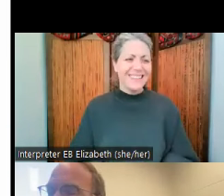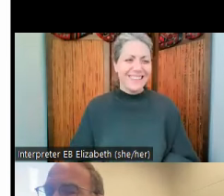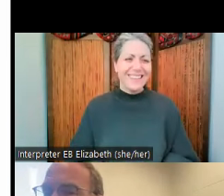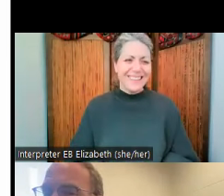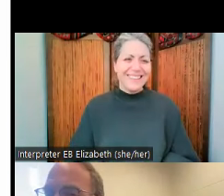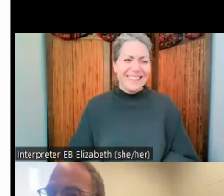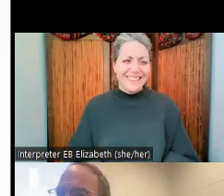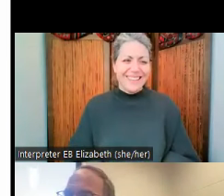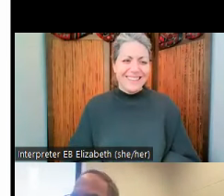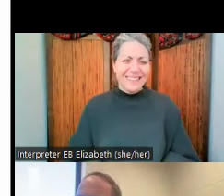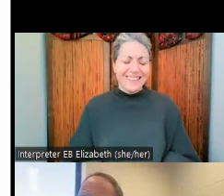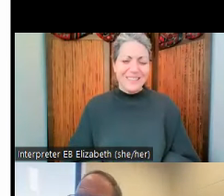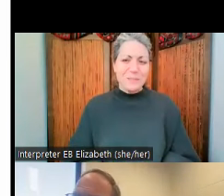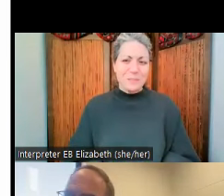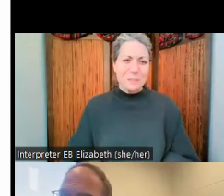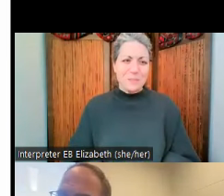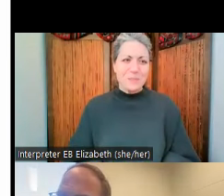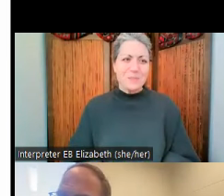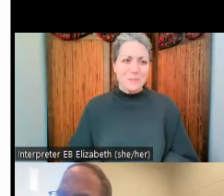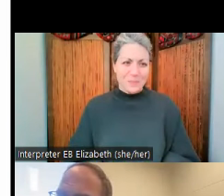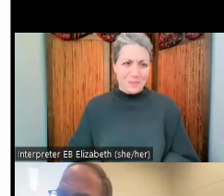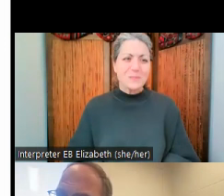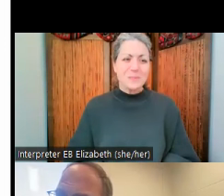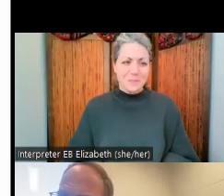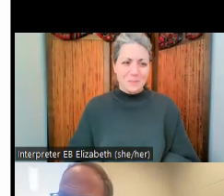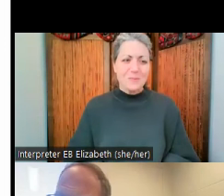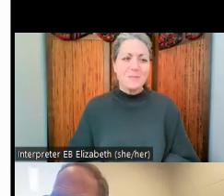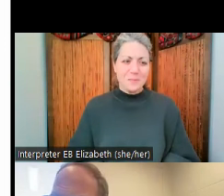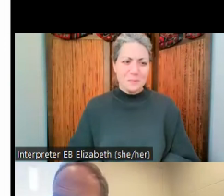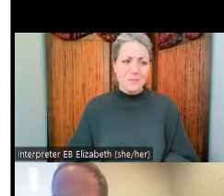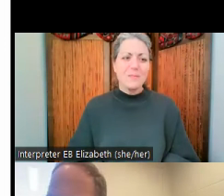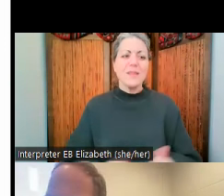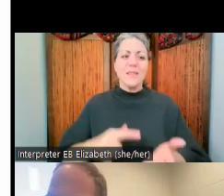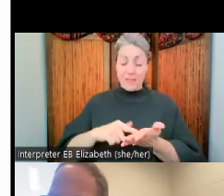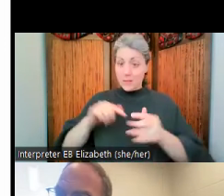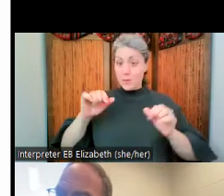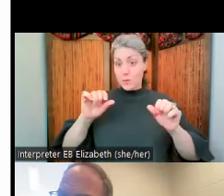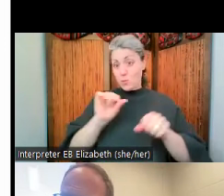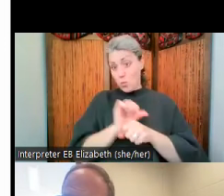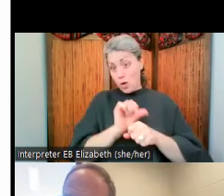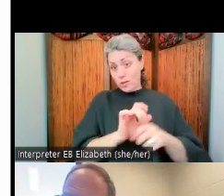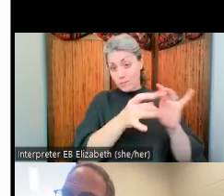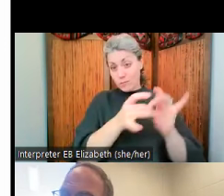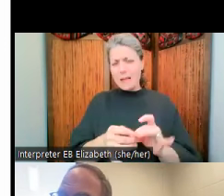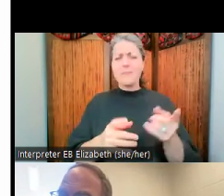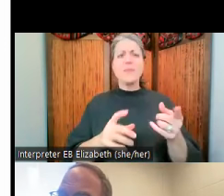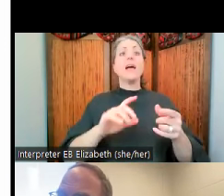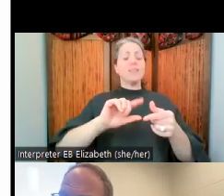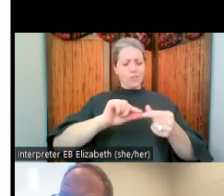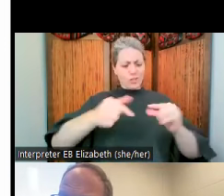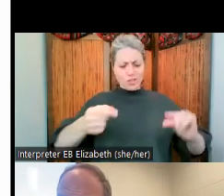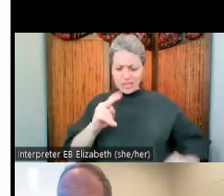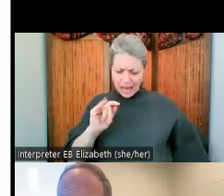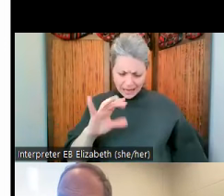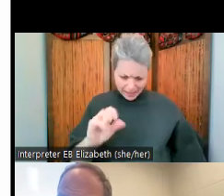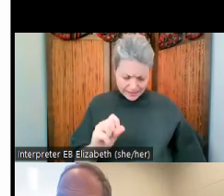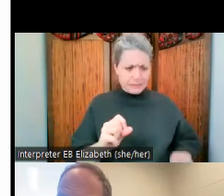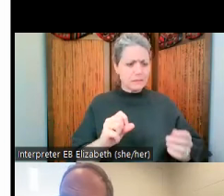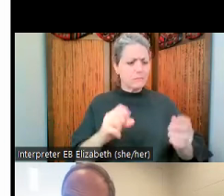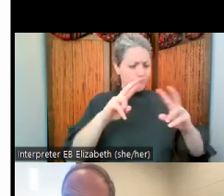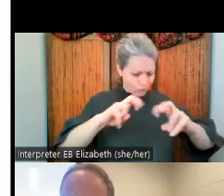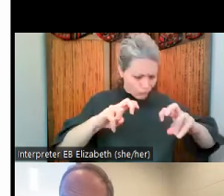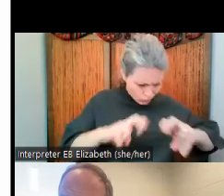The work here that I'm going to be talking about really comes out of, after all the genetics is said and done, what do we really spend most of our time talking about